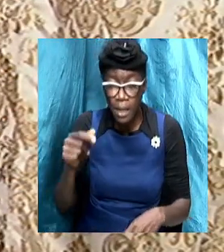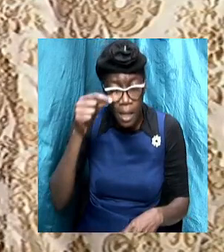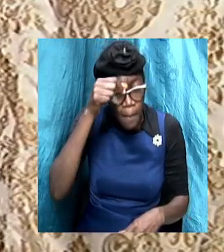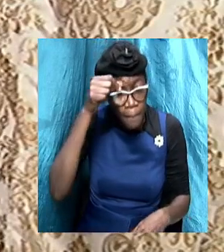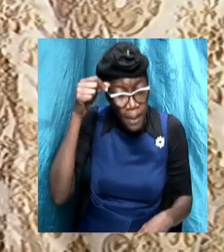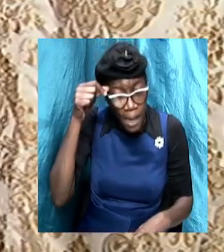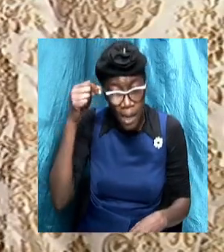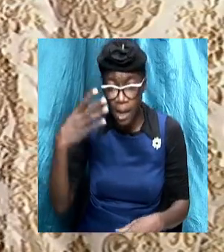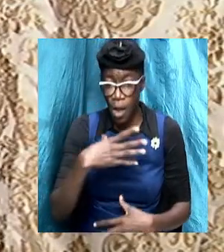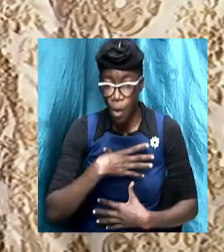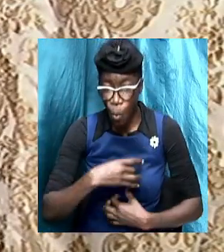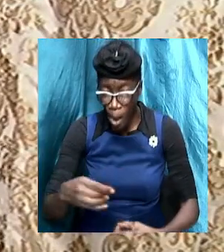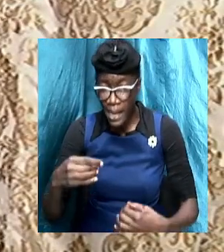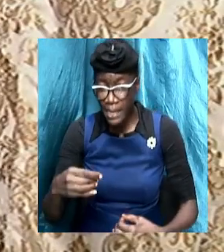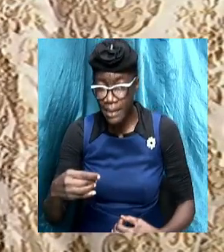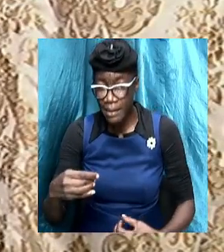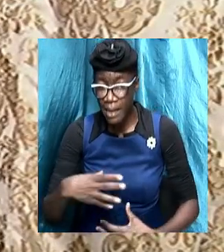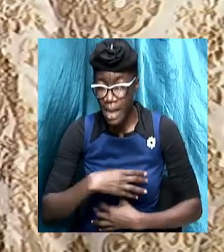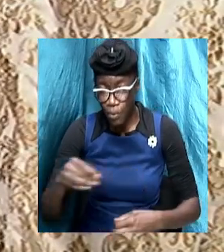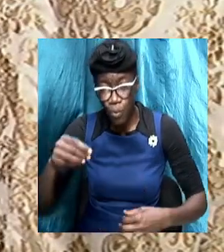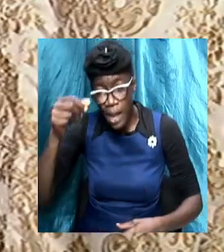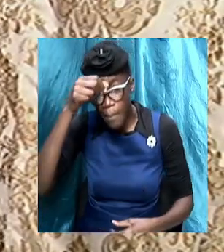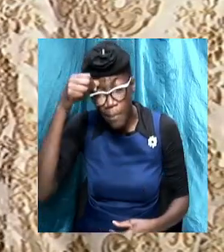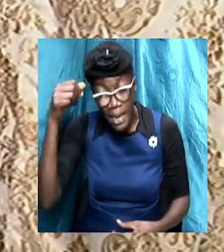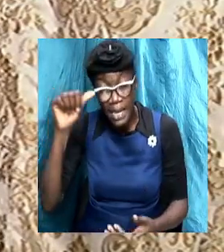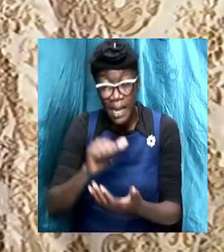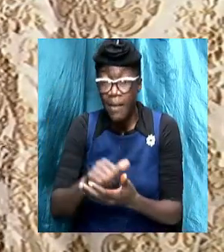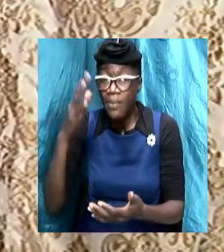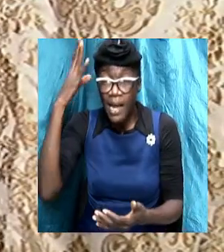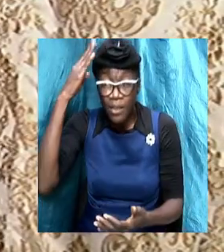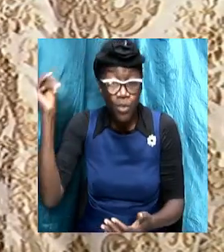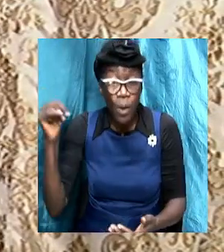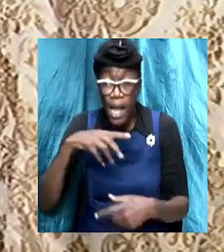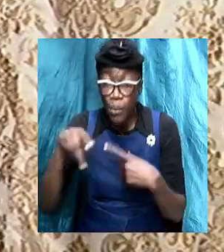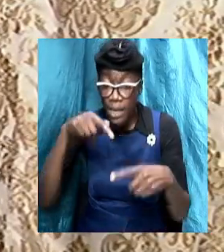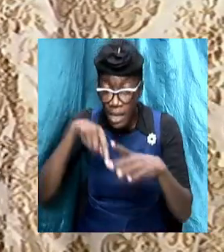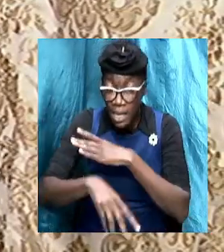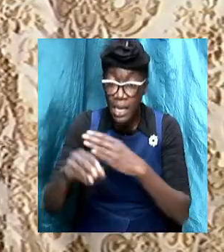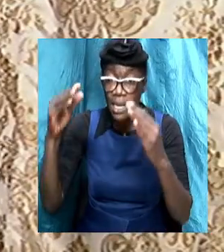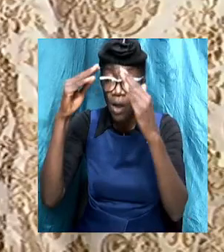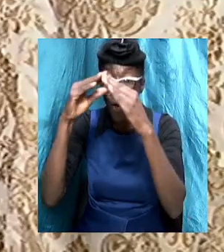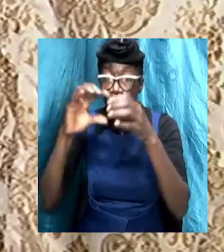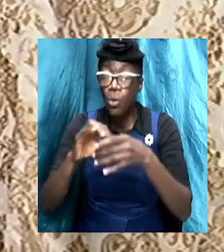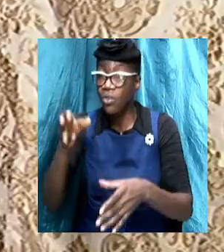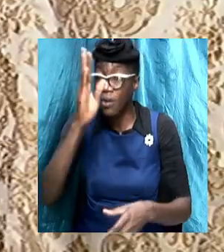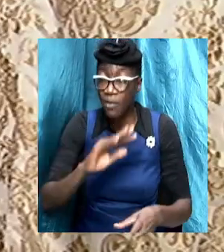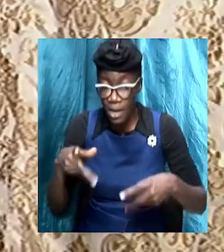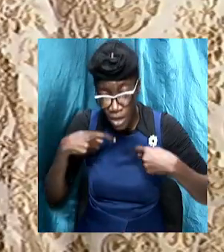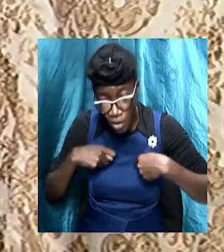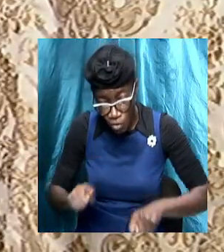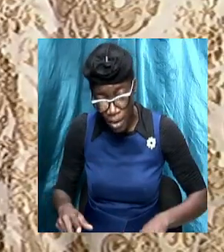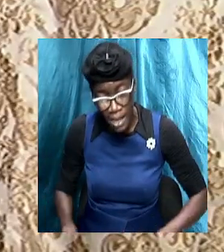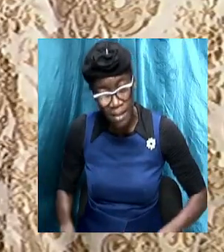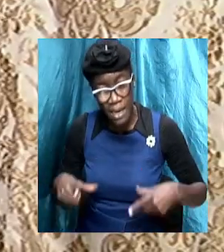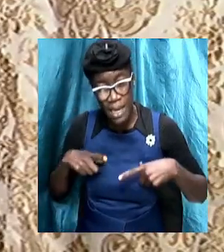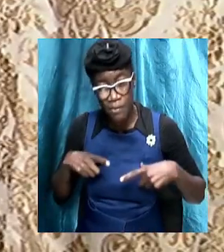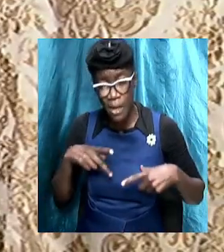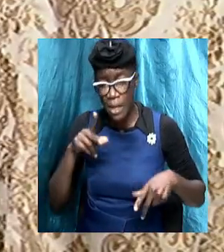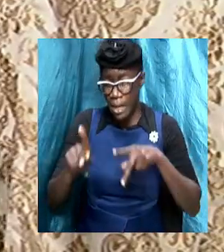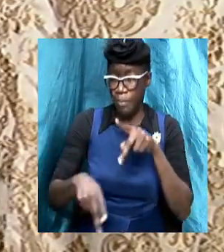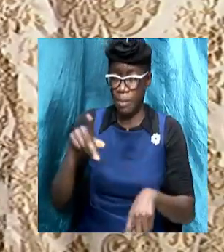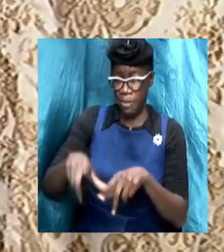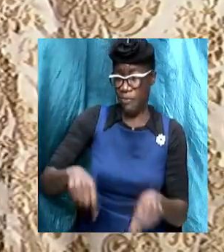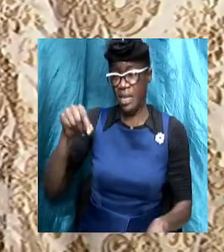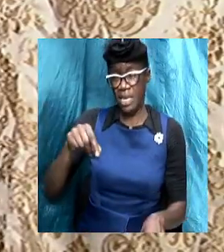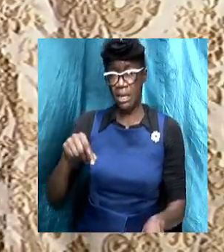black. That is why when you're in the house of God and you try to live for God, people, a lot of people find you weird. You're not one of the